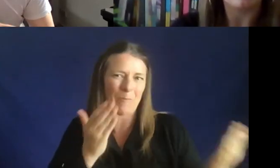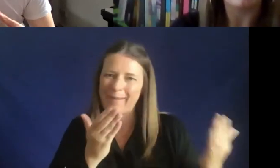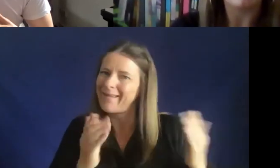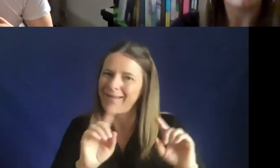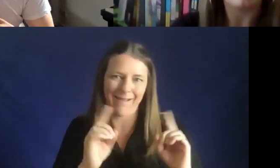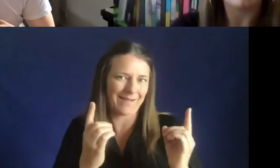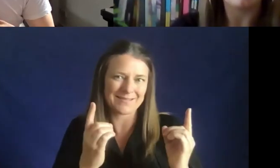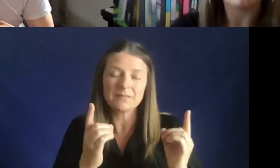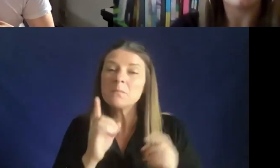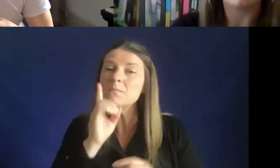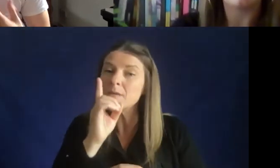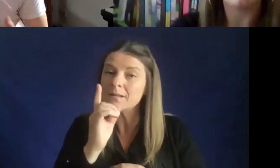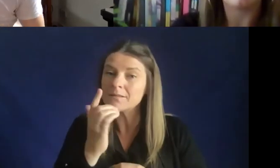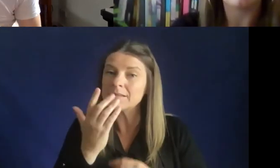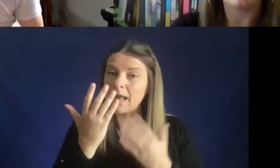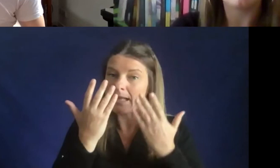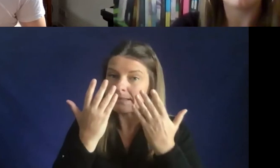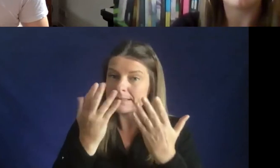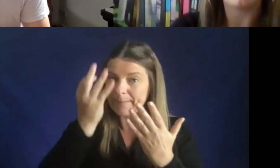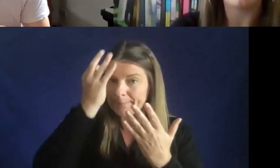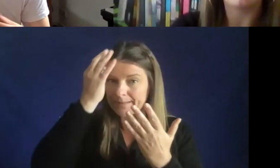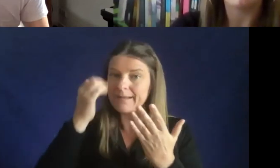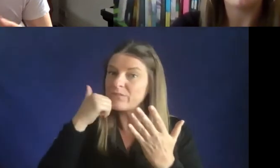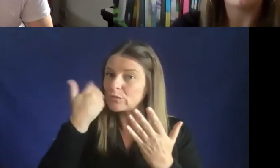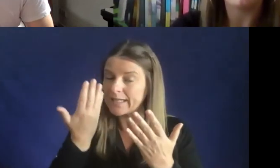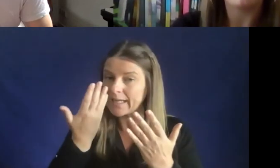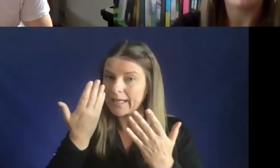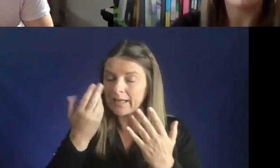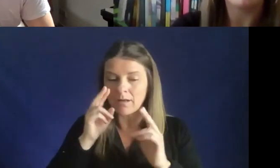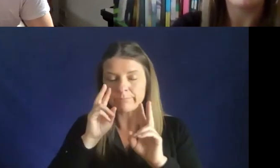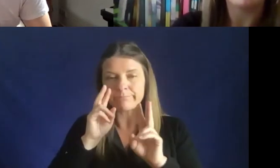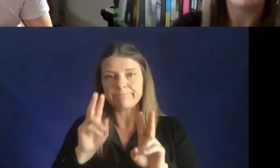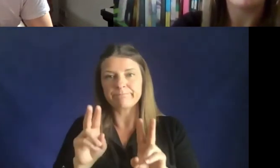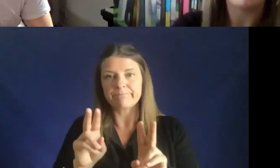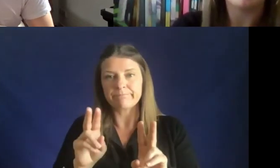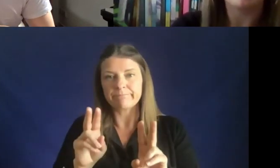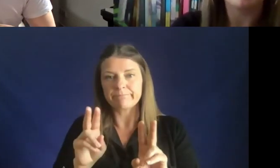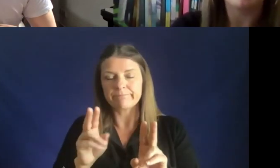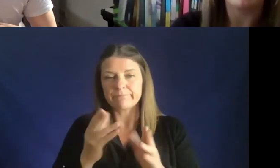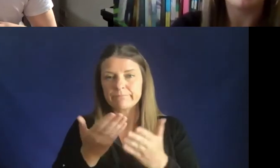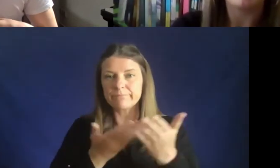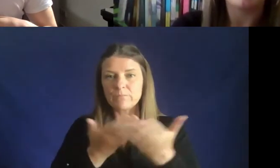because for me there's a direct correlation between the fact that